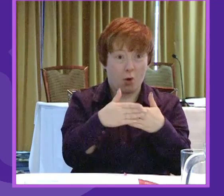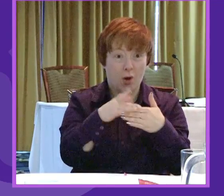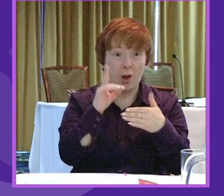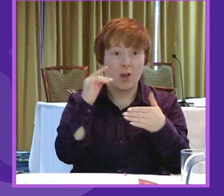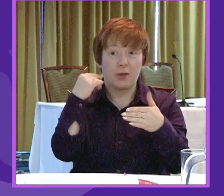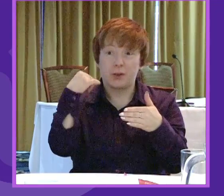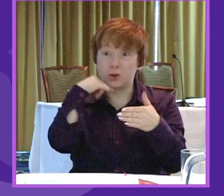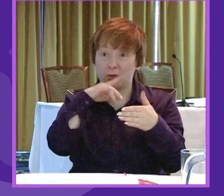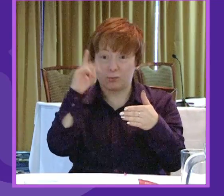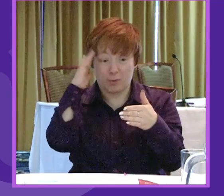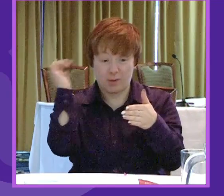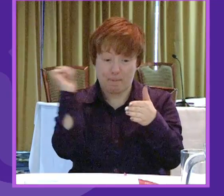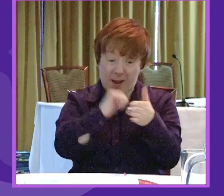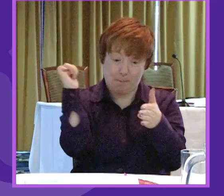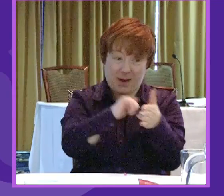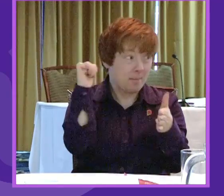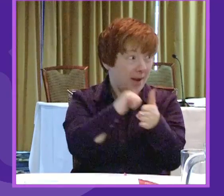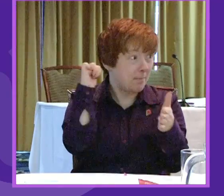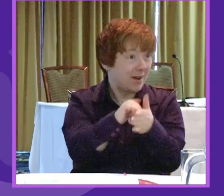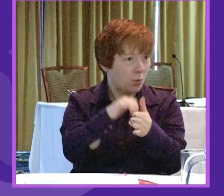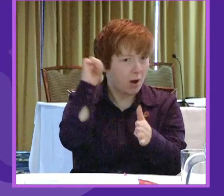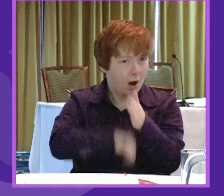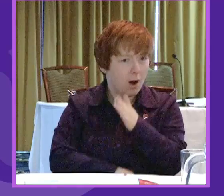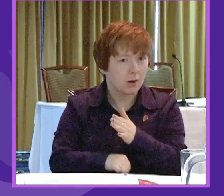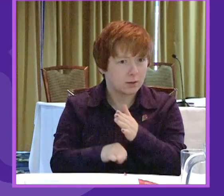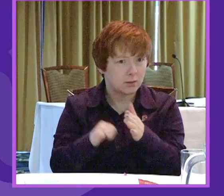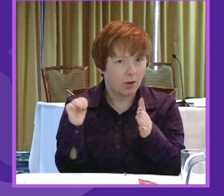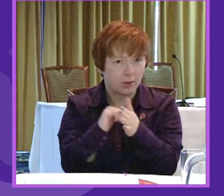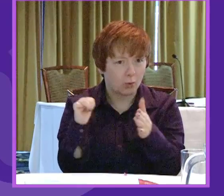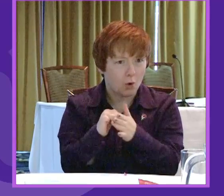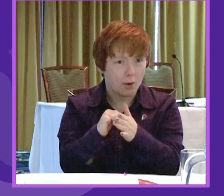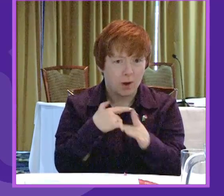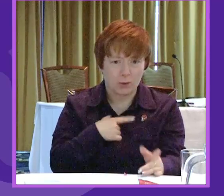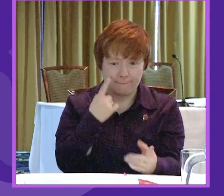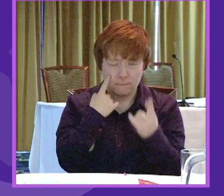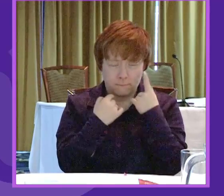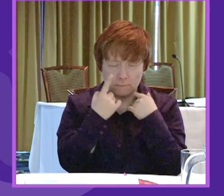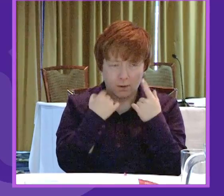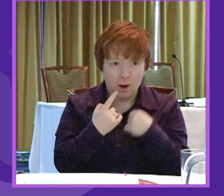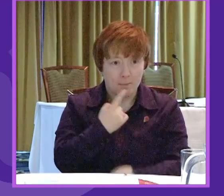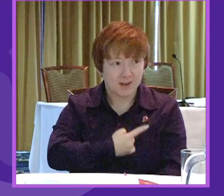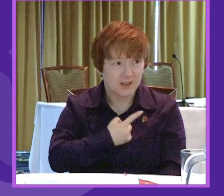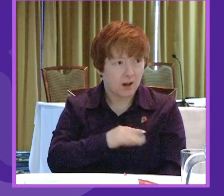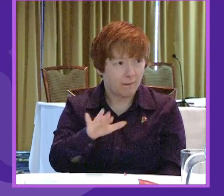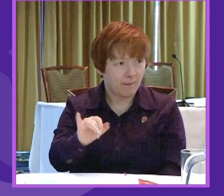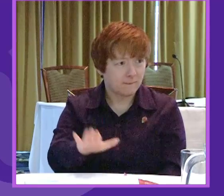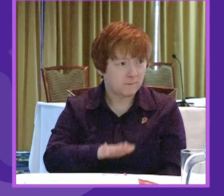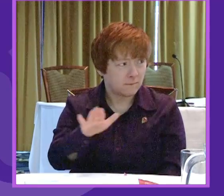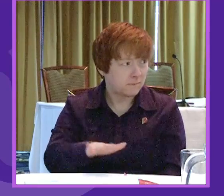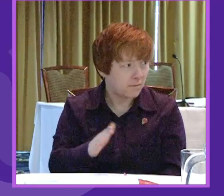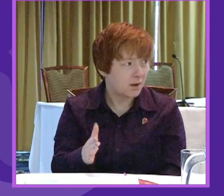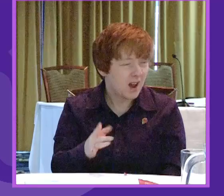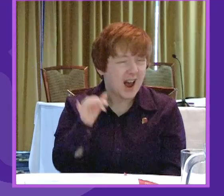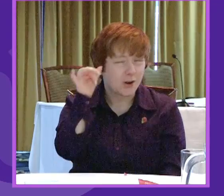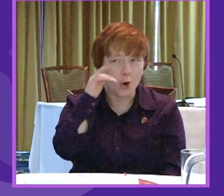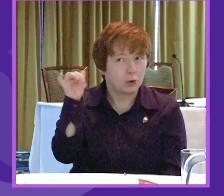I mean, with force. I feel upset even talking about it now, but I cried, and I